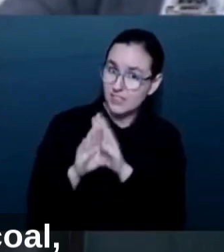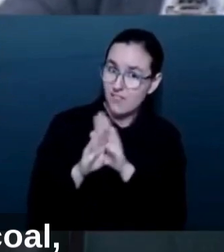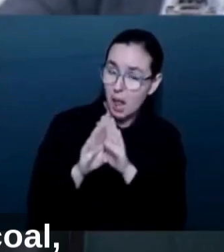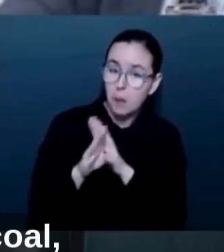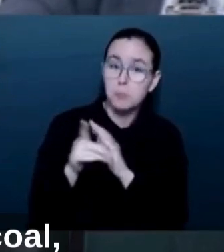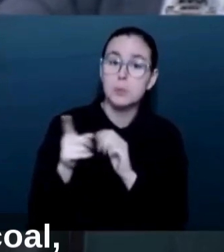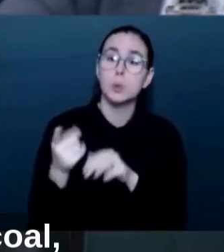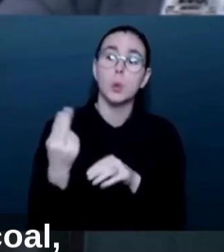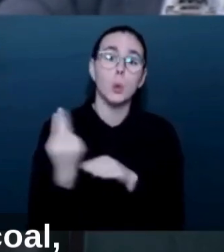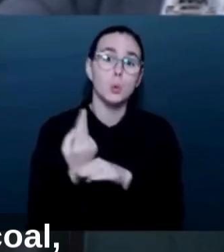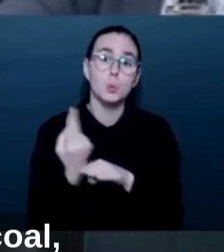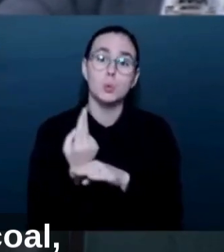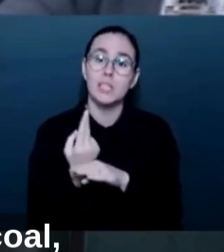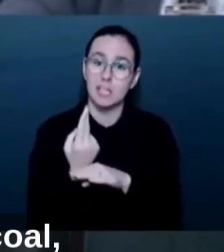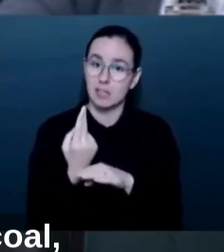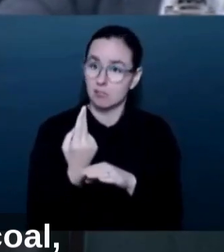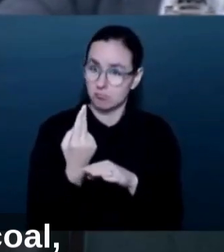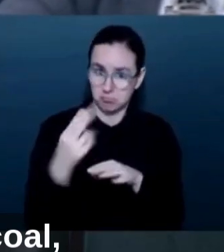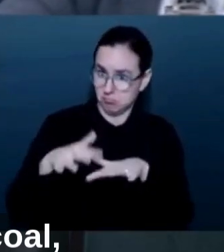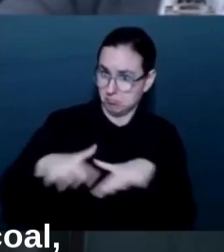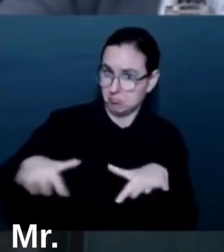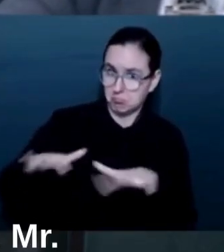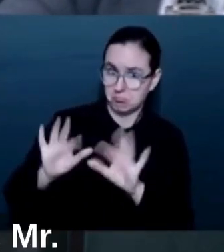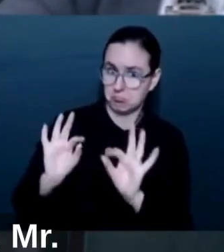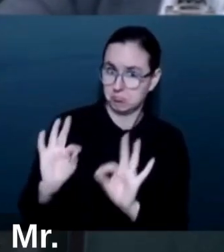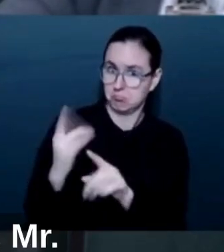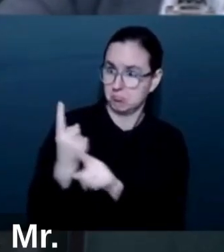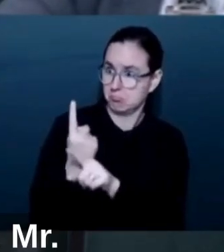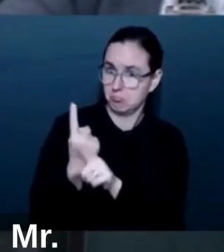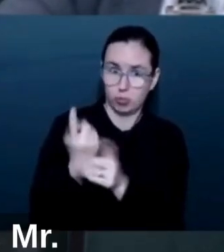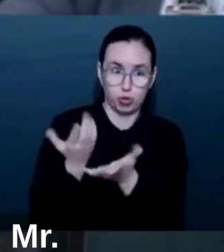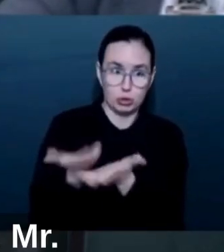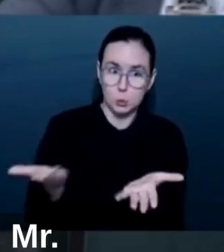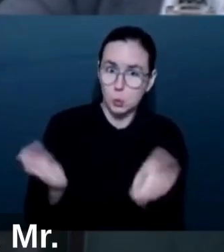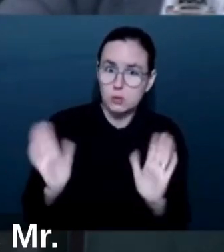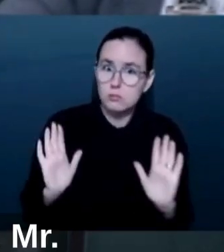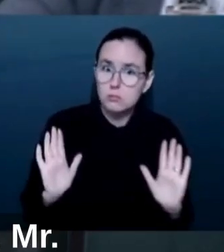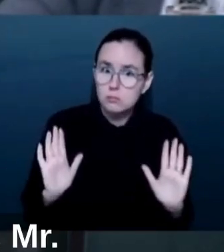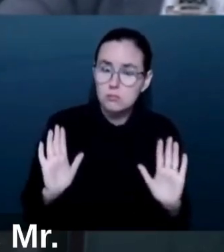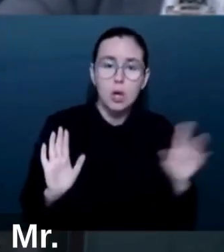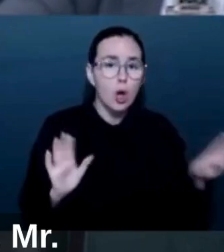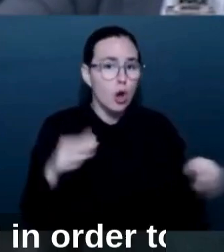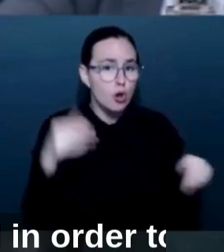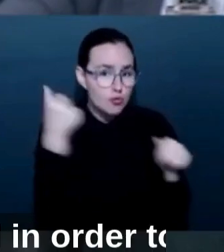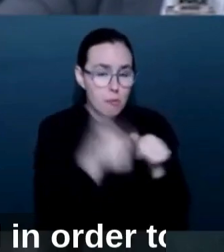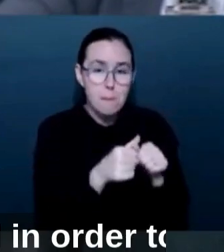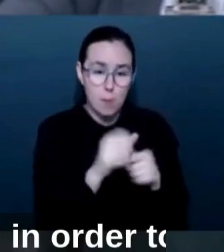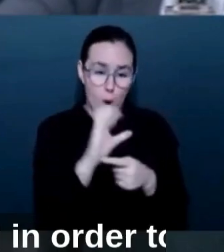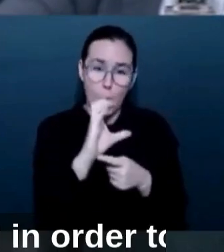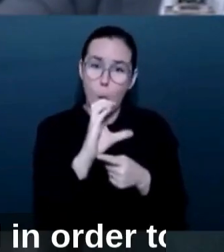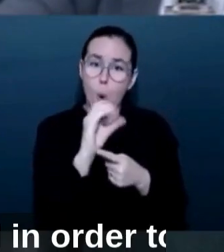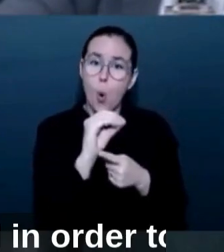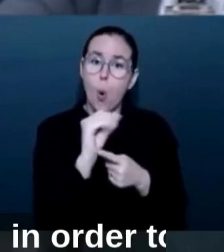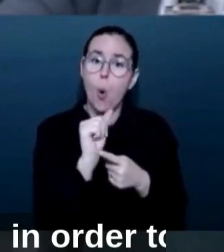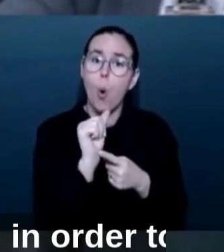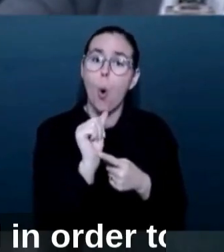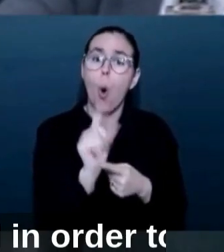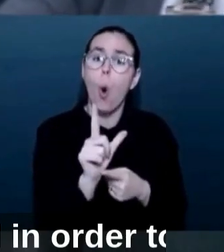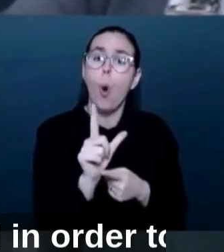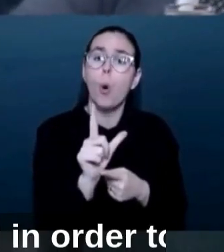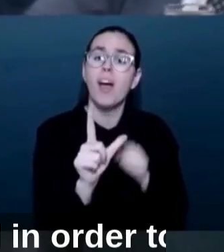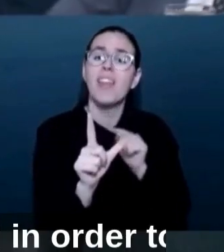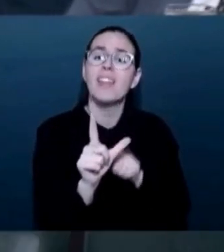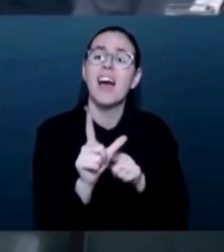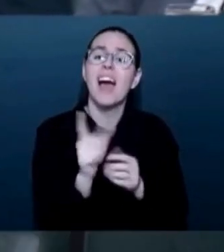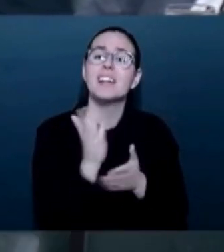NDP members just a couple of weeks ago, coal, metallurgical coal, actually is part of a laptop, Mr. Speaker, and a phone, and other things